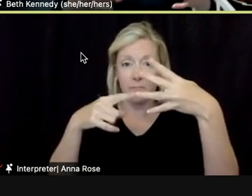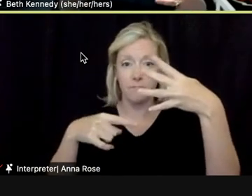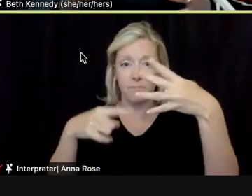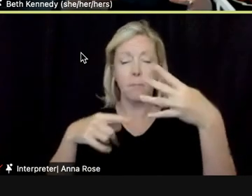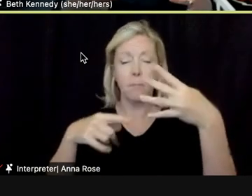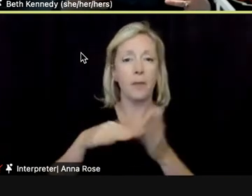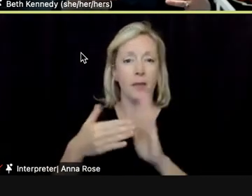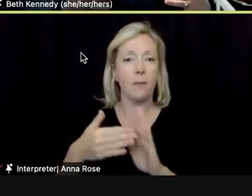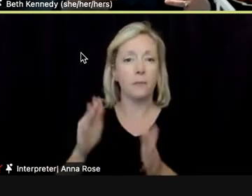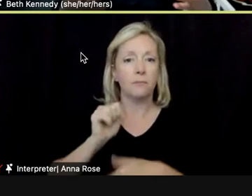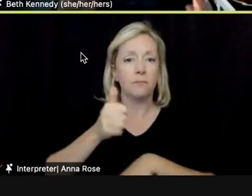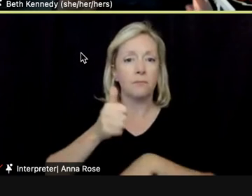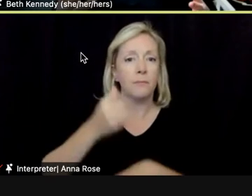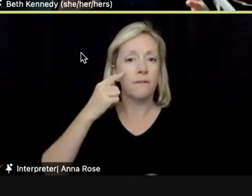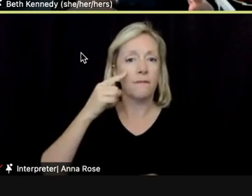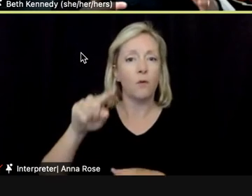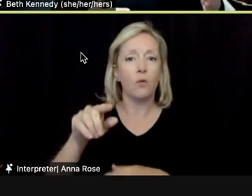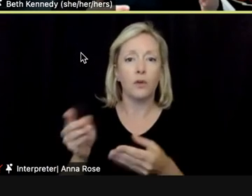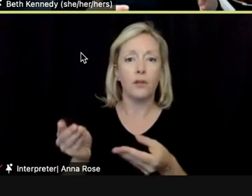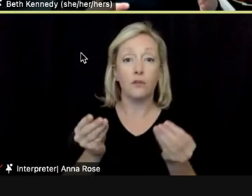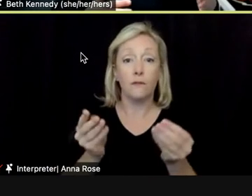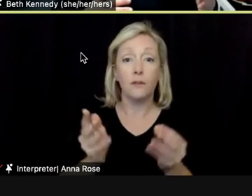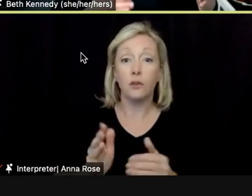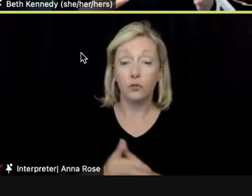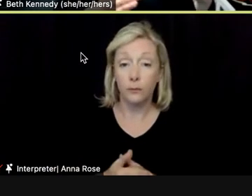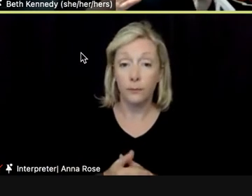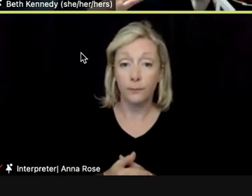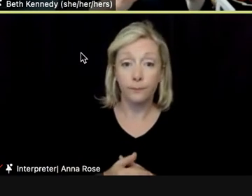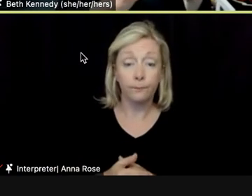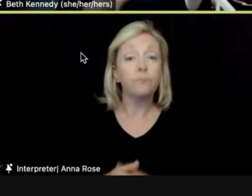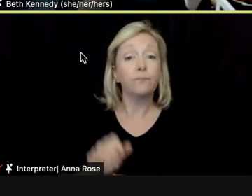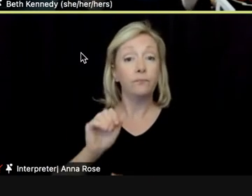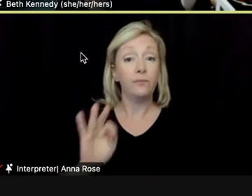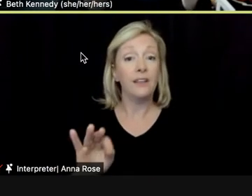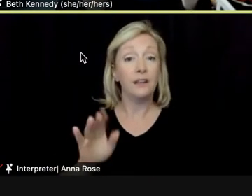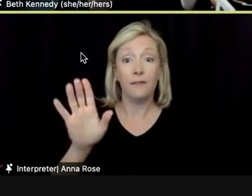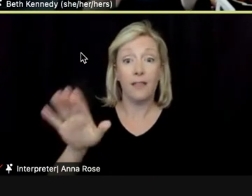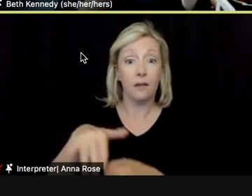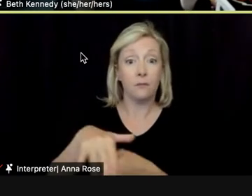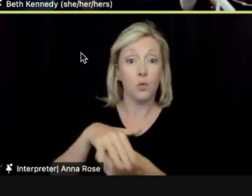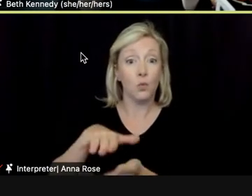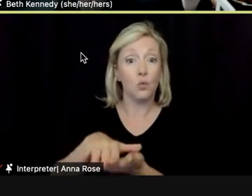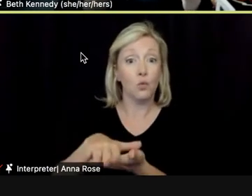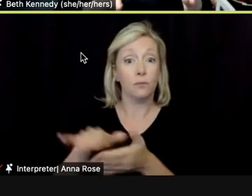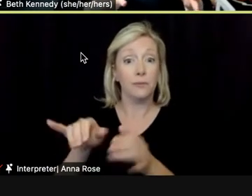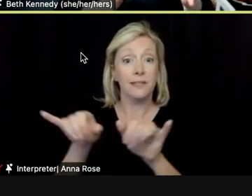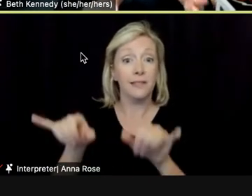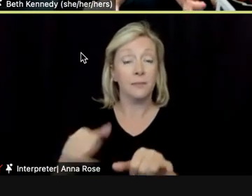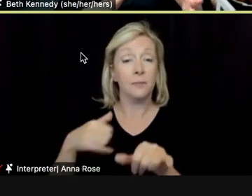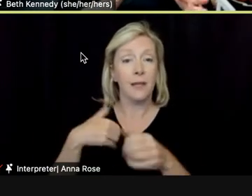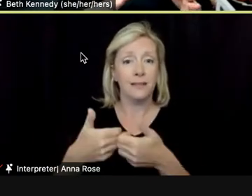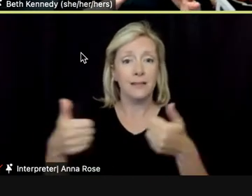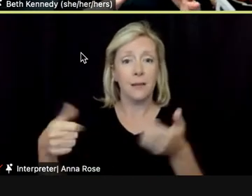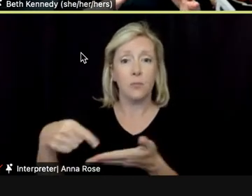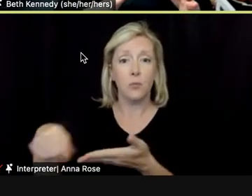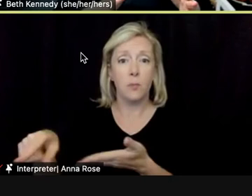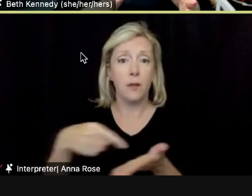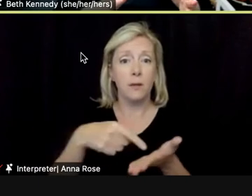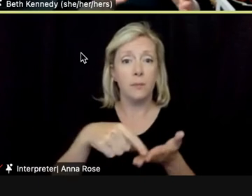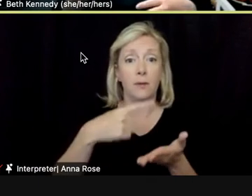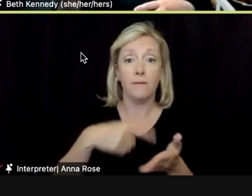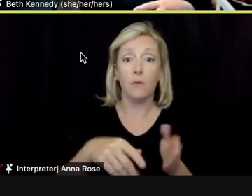that do a differentiated pay scale in Michigan are seeing that interveners are not quite paraprofessional